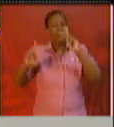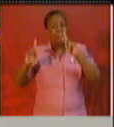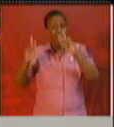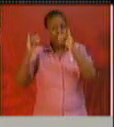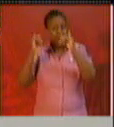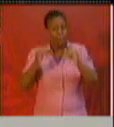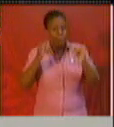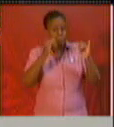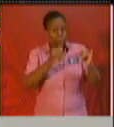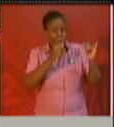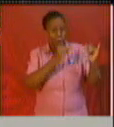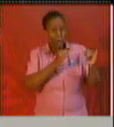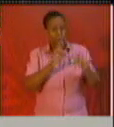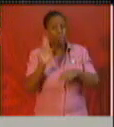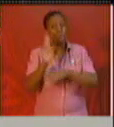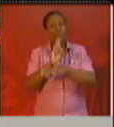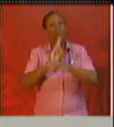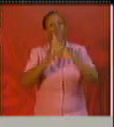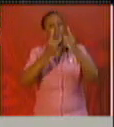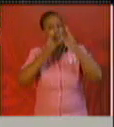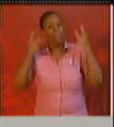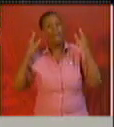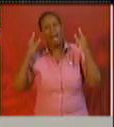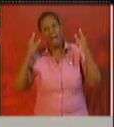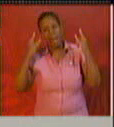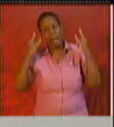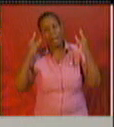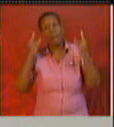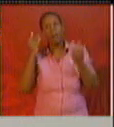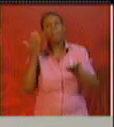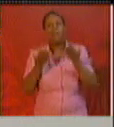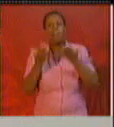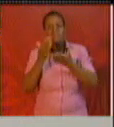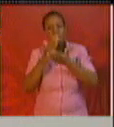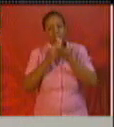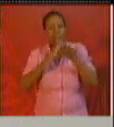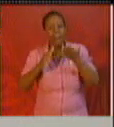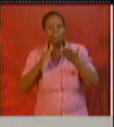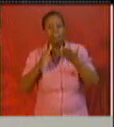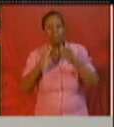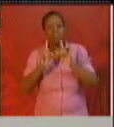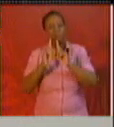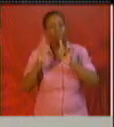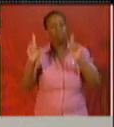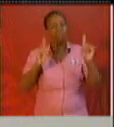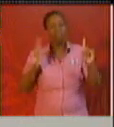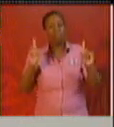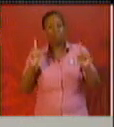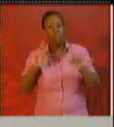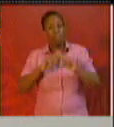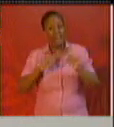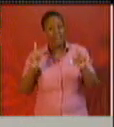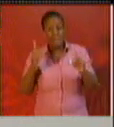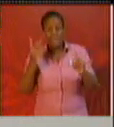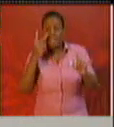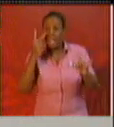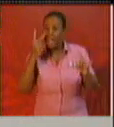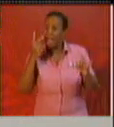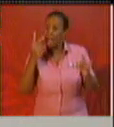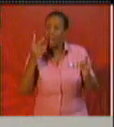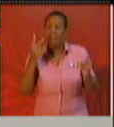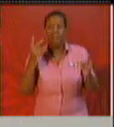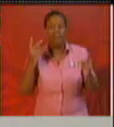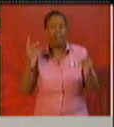the masks, still maintaining some measure of distancing, although it doesn't always appear that way in the photos that have been